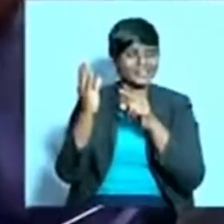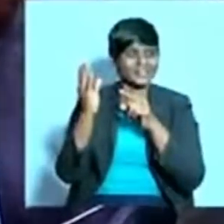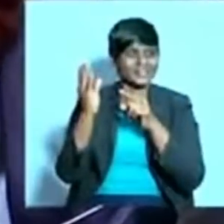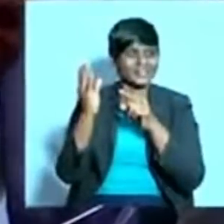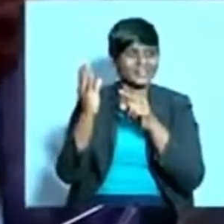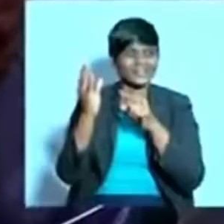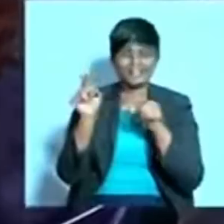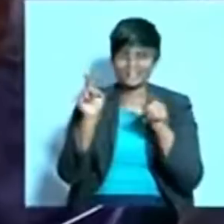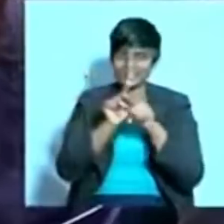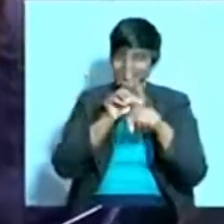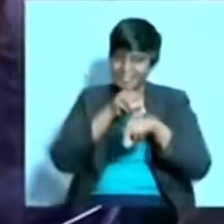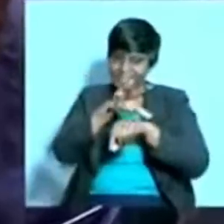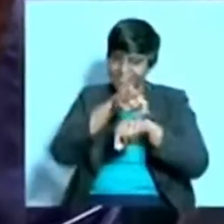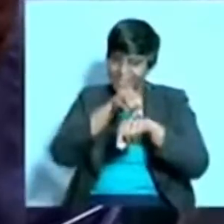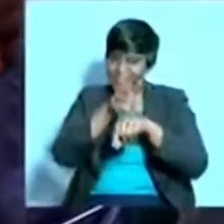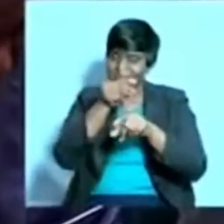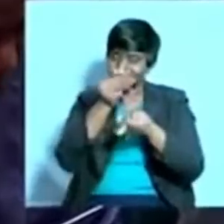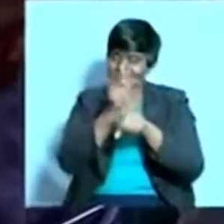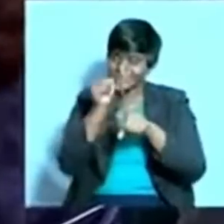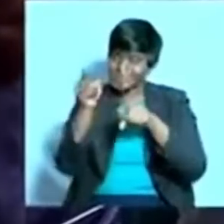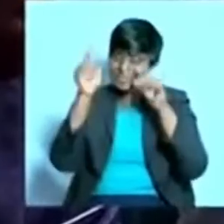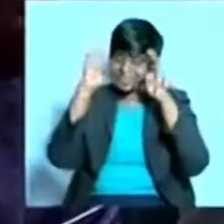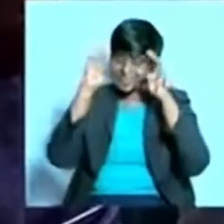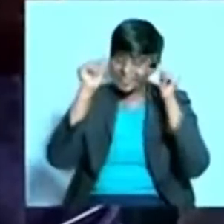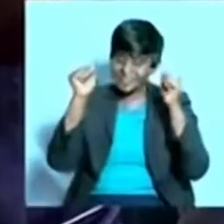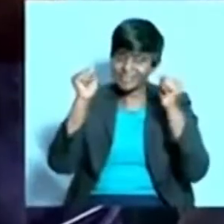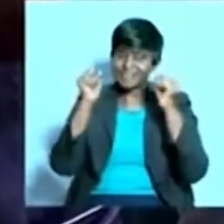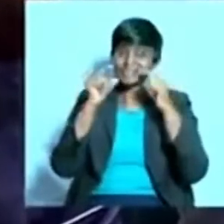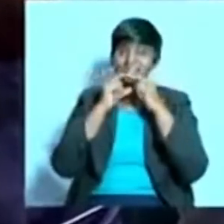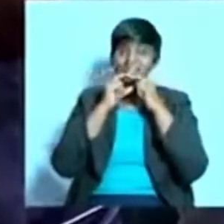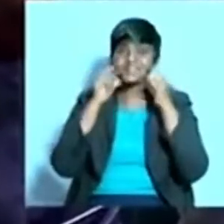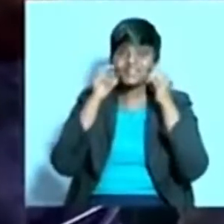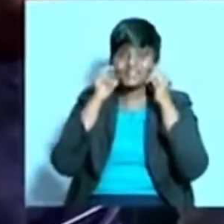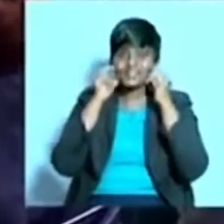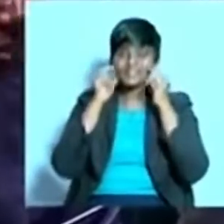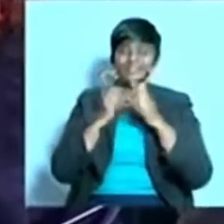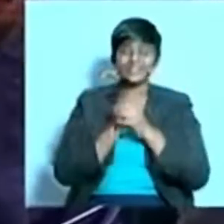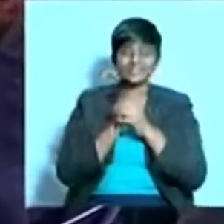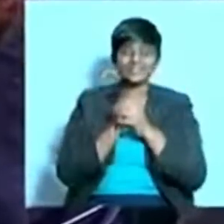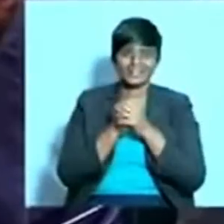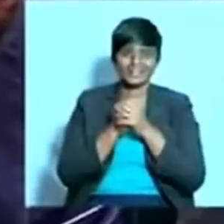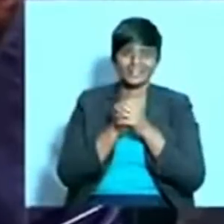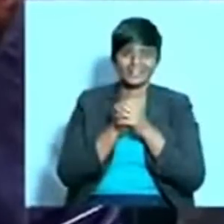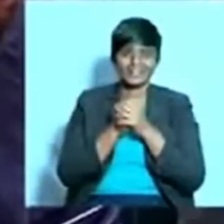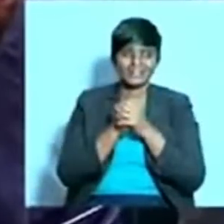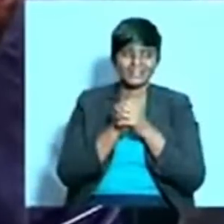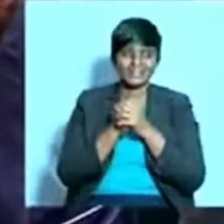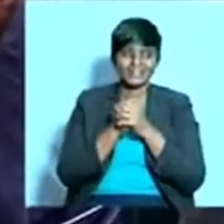as a guidance from the President of Mozambique?